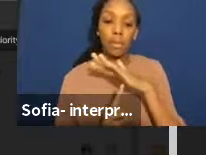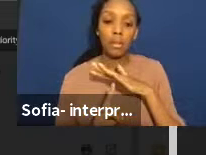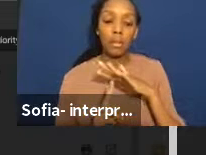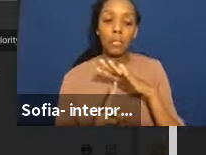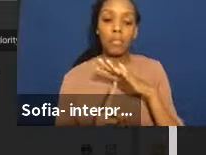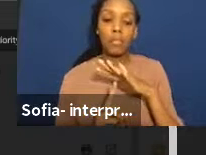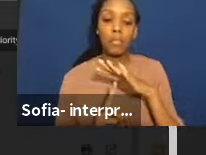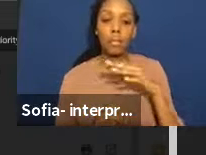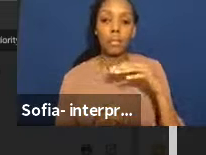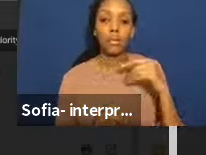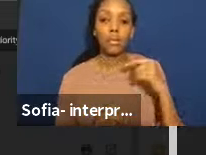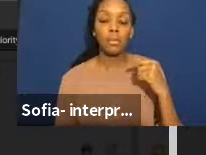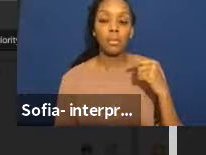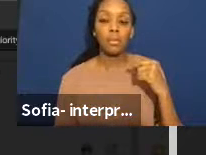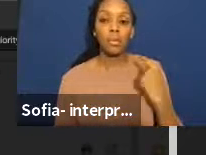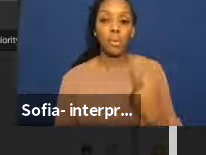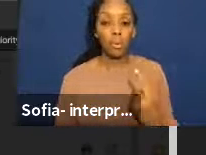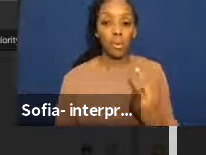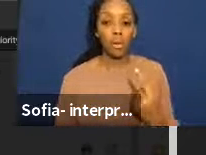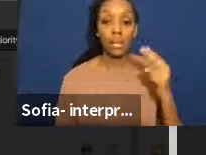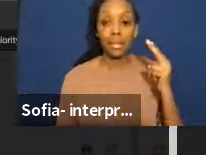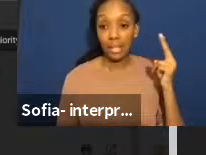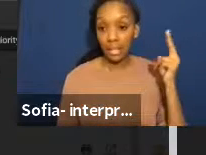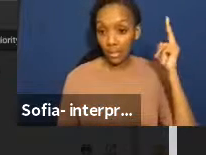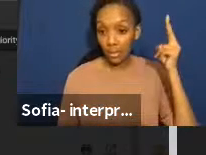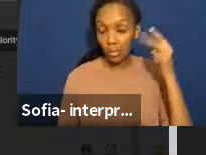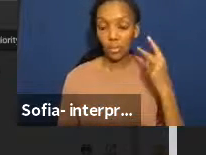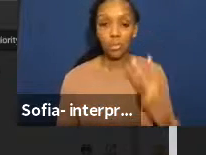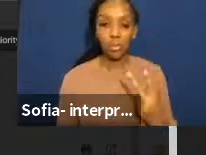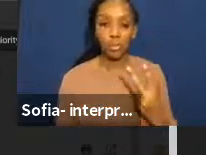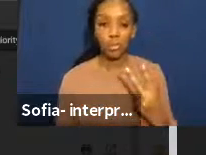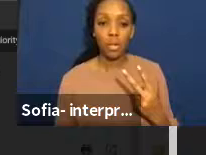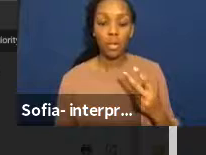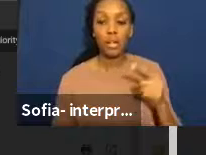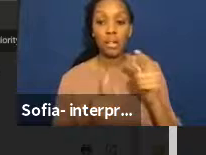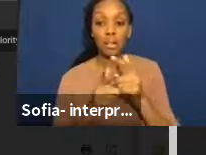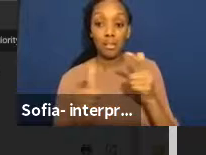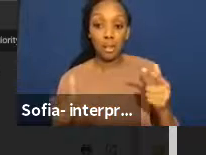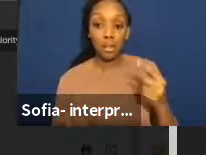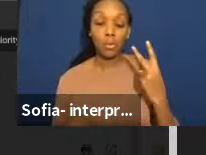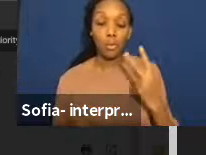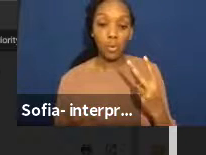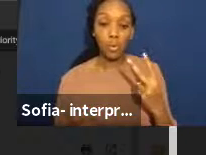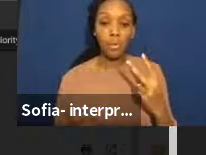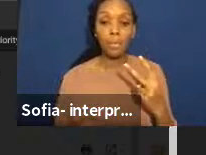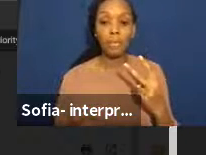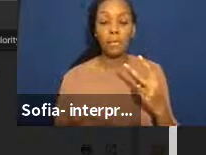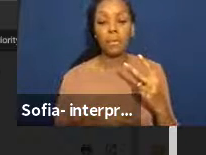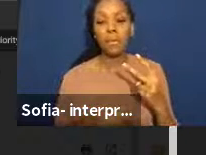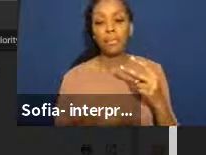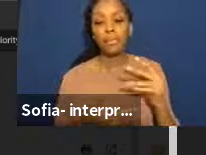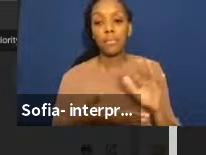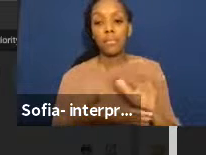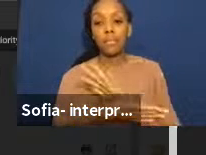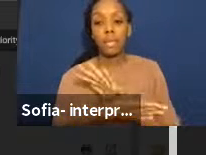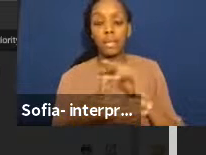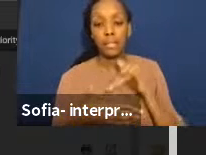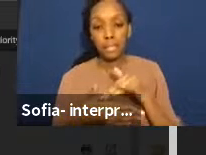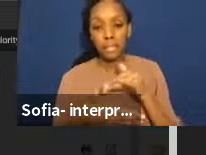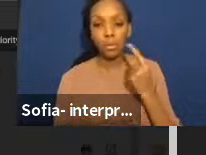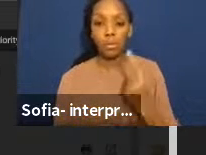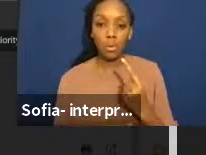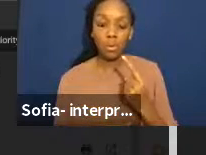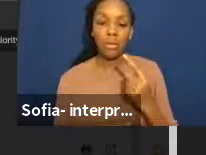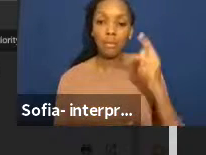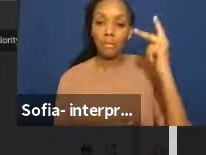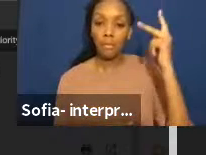sustainability is 1. History is 2. Language and lit is 2. Media studies is 1. Philosophy 1.